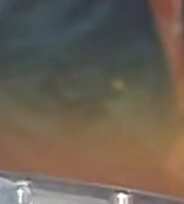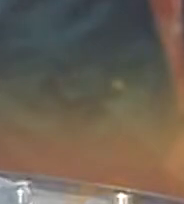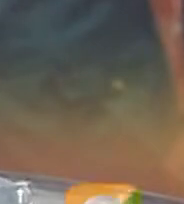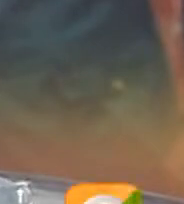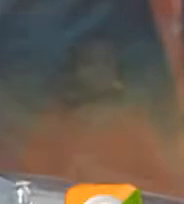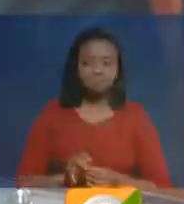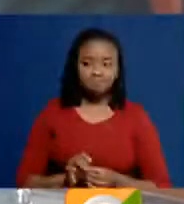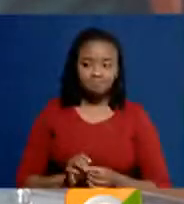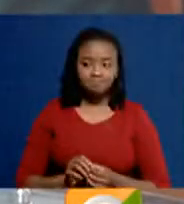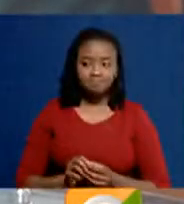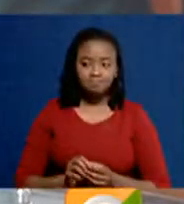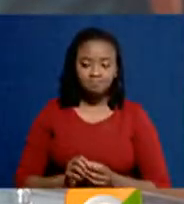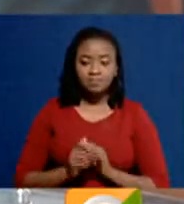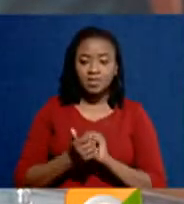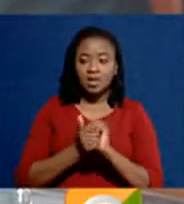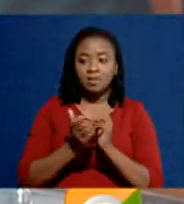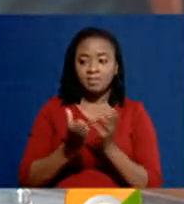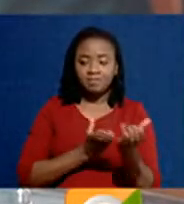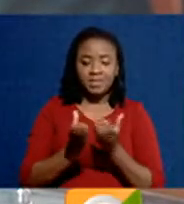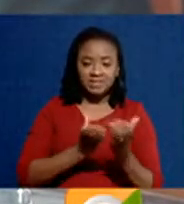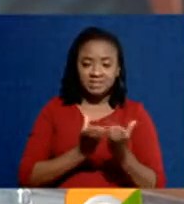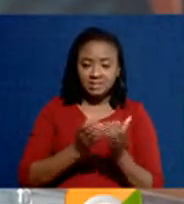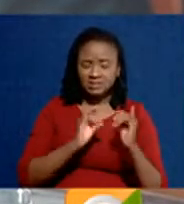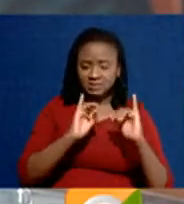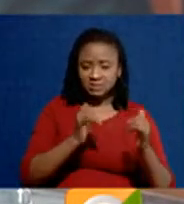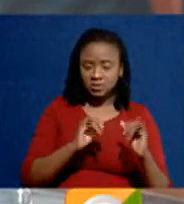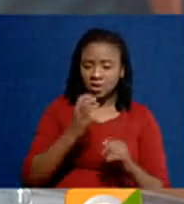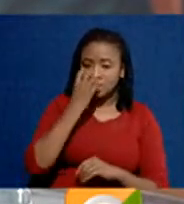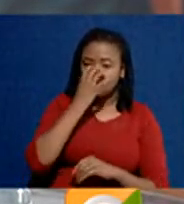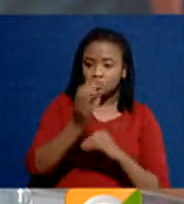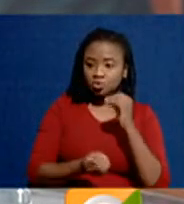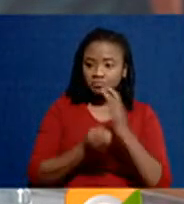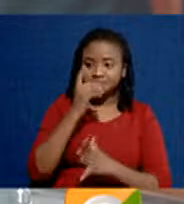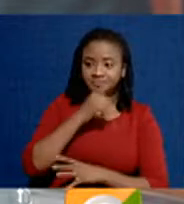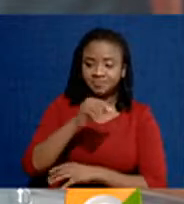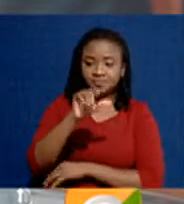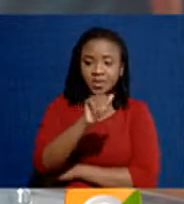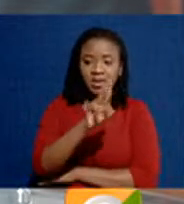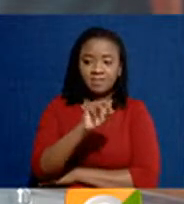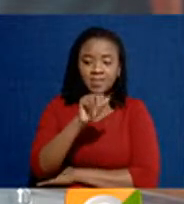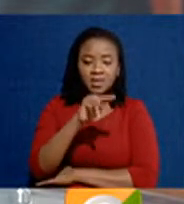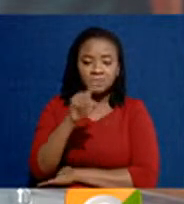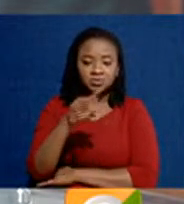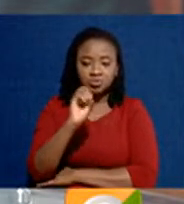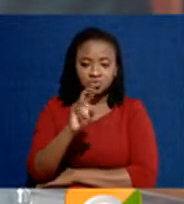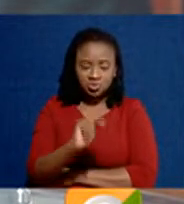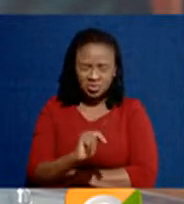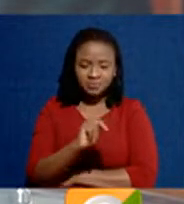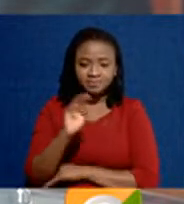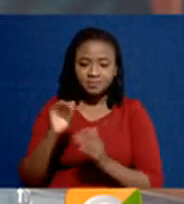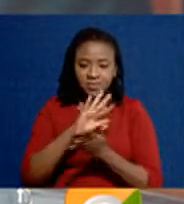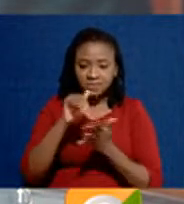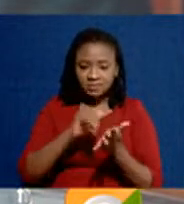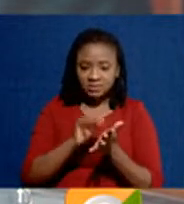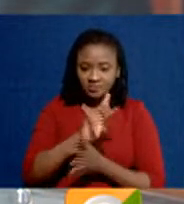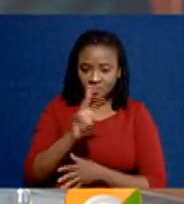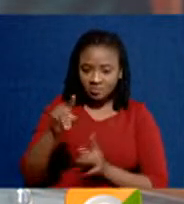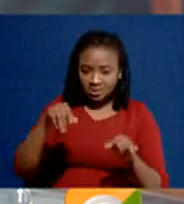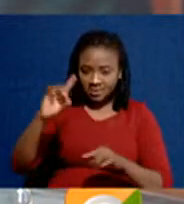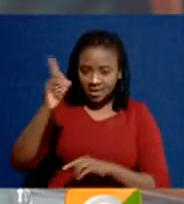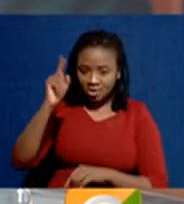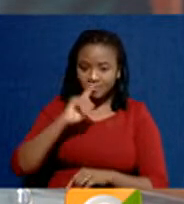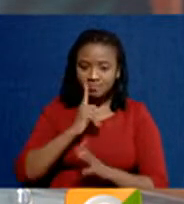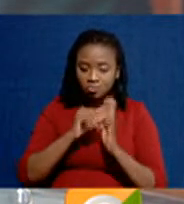All right, on to business news now. And President William Ruto has launched the Amazon Web Services Development Center in Nairobi, saying it will create